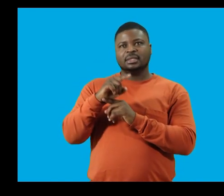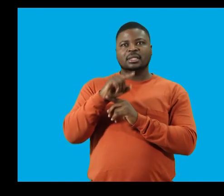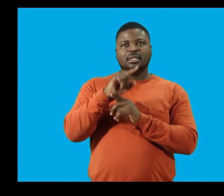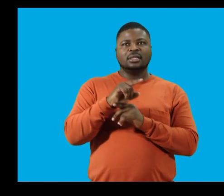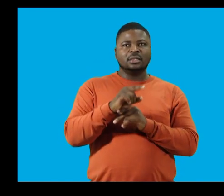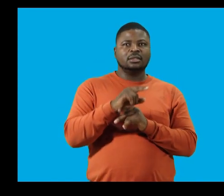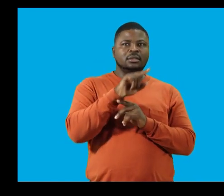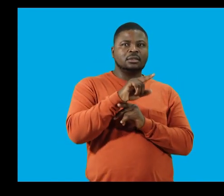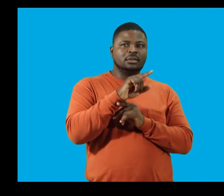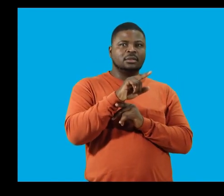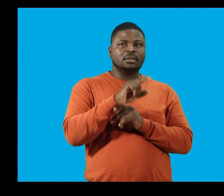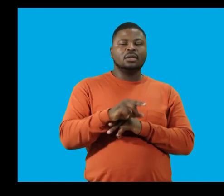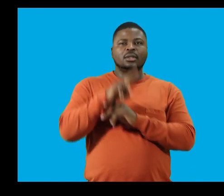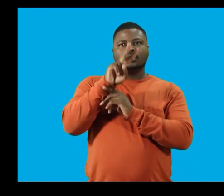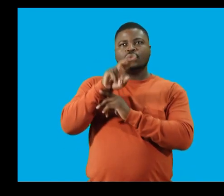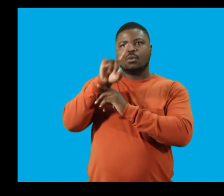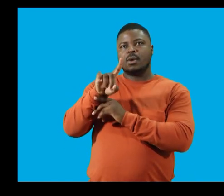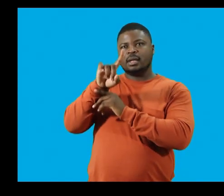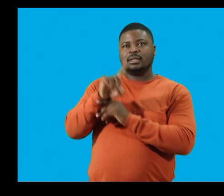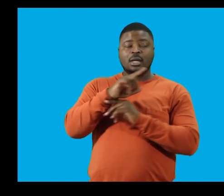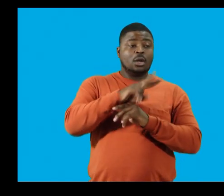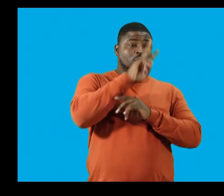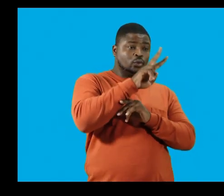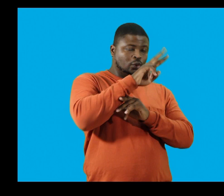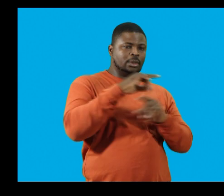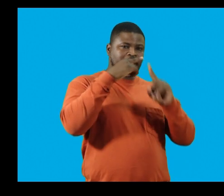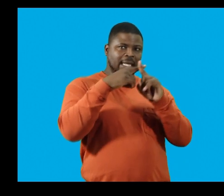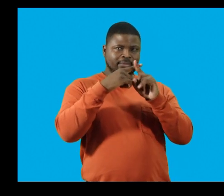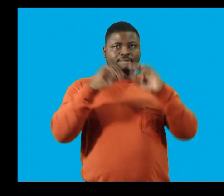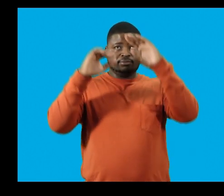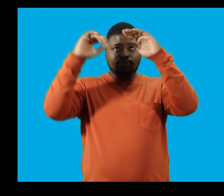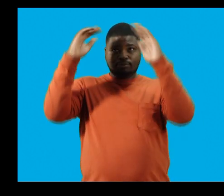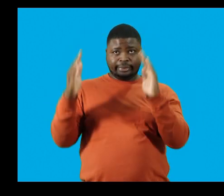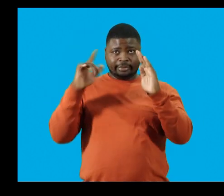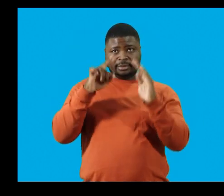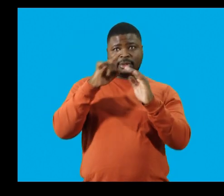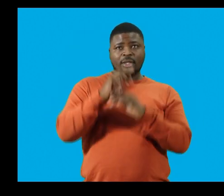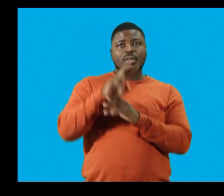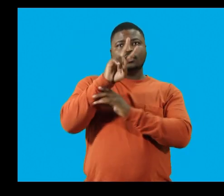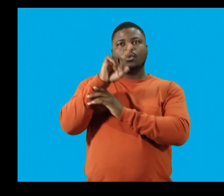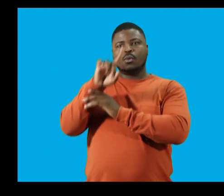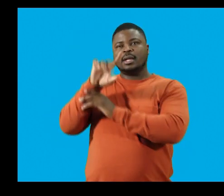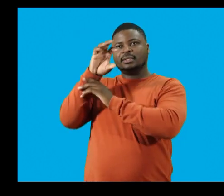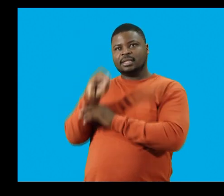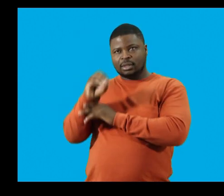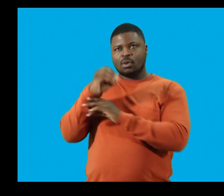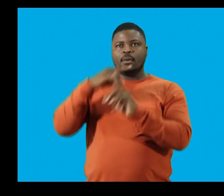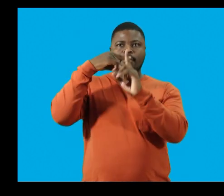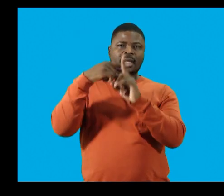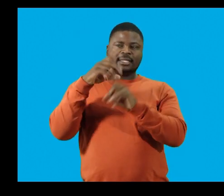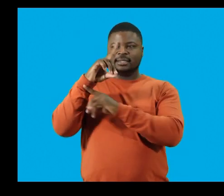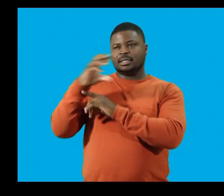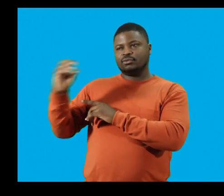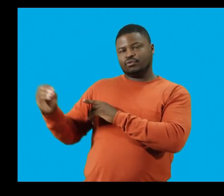times 210 plus 100. And then you punch it into